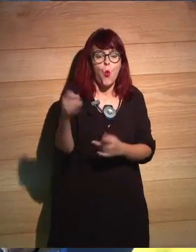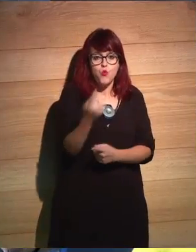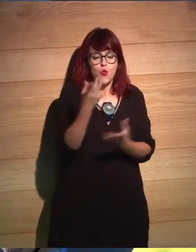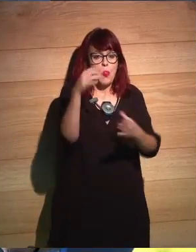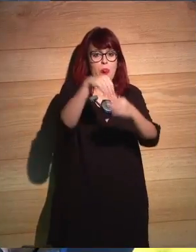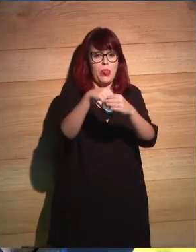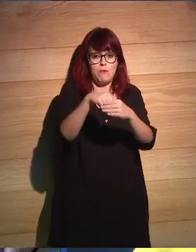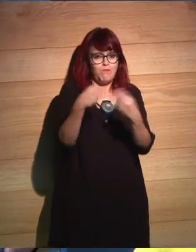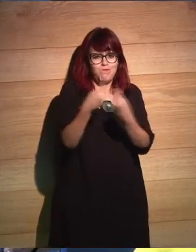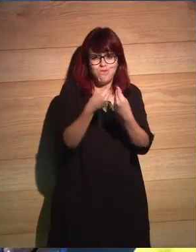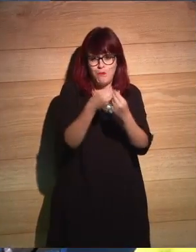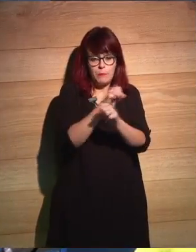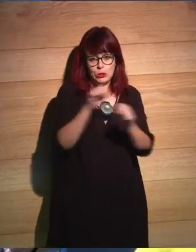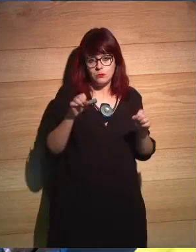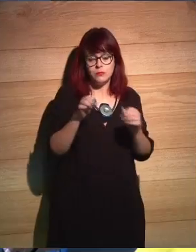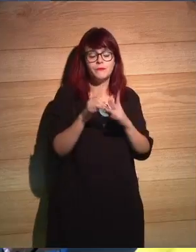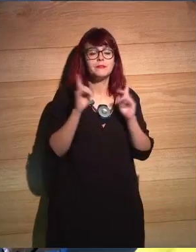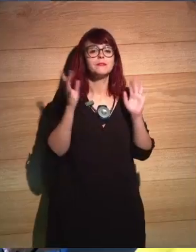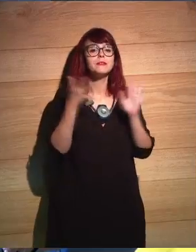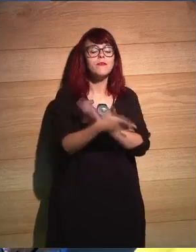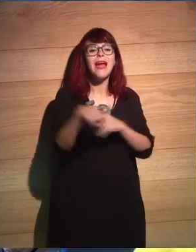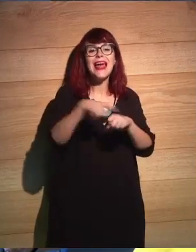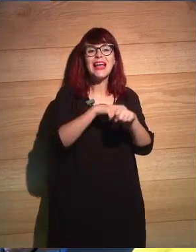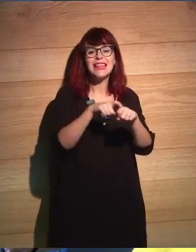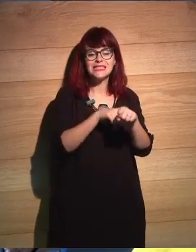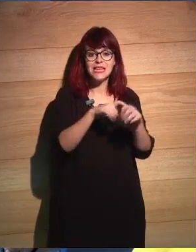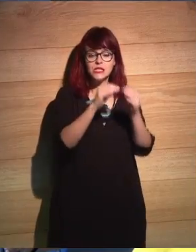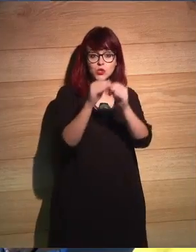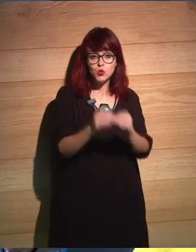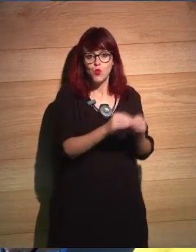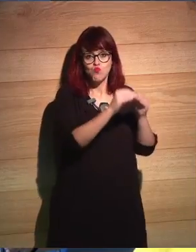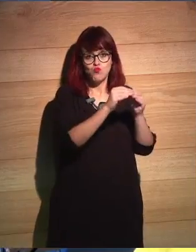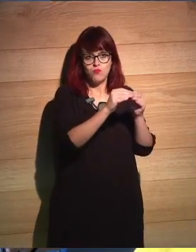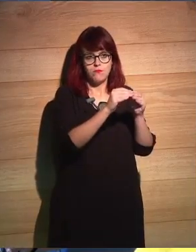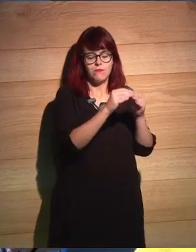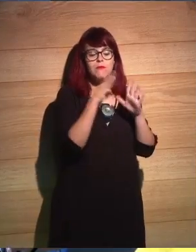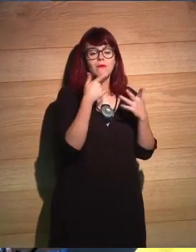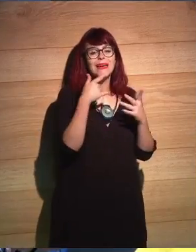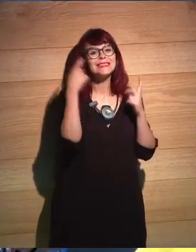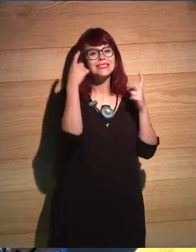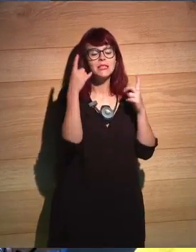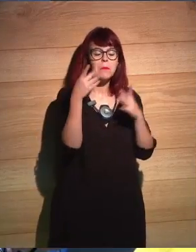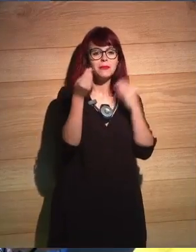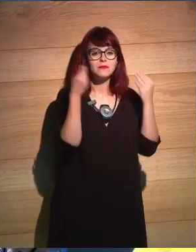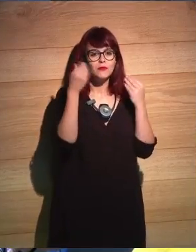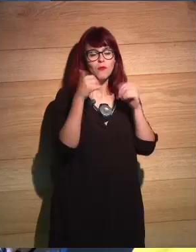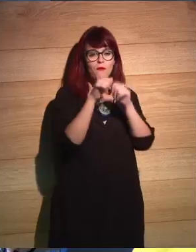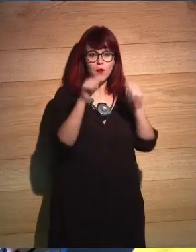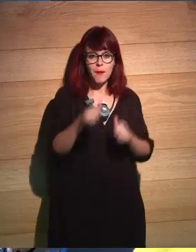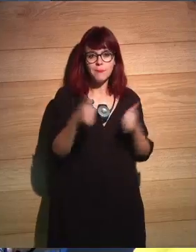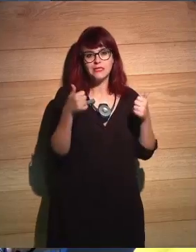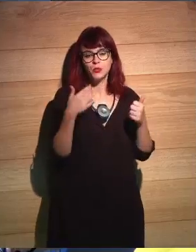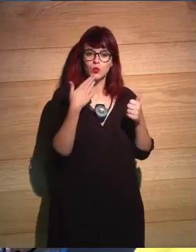of animals in the world. So I don't think we can talk about common characteristics in Spanish literature, but we can